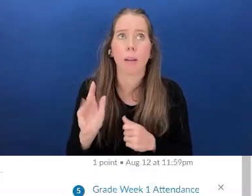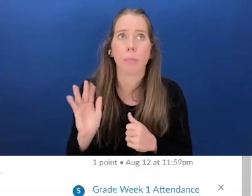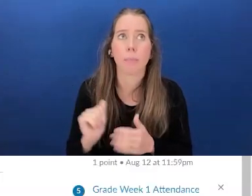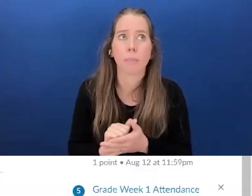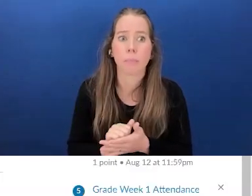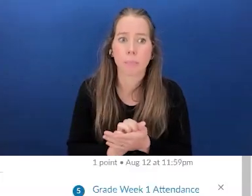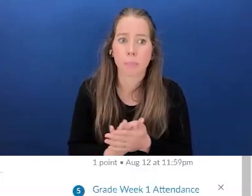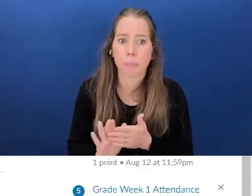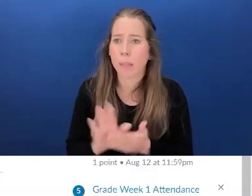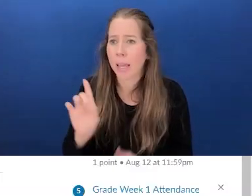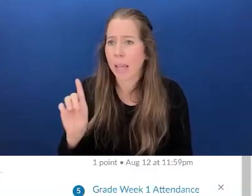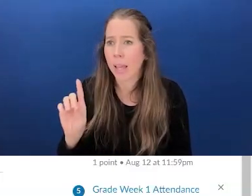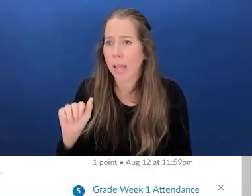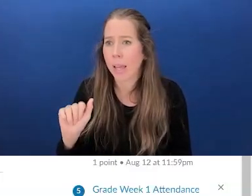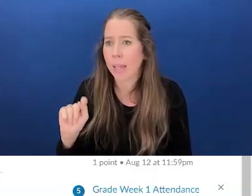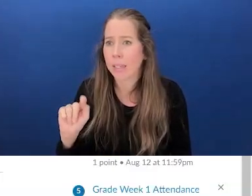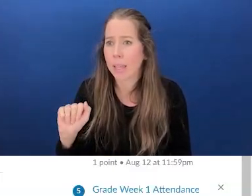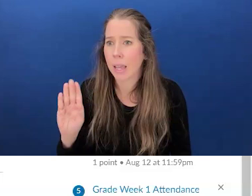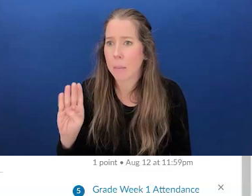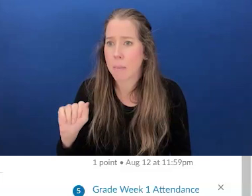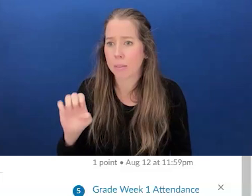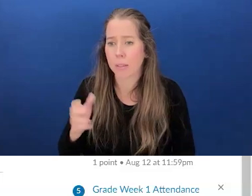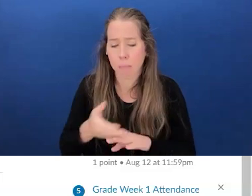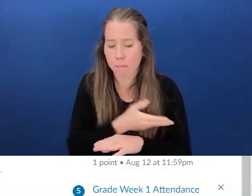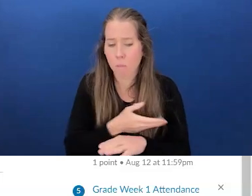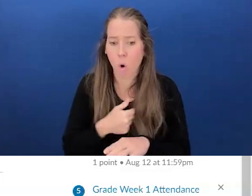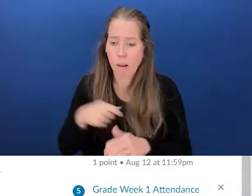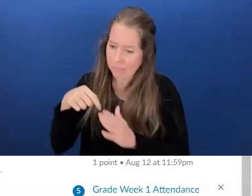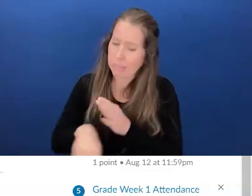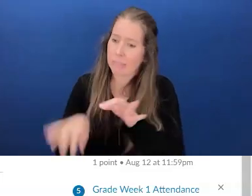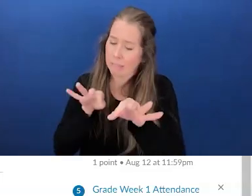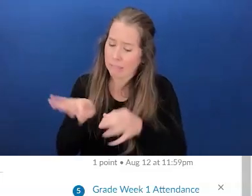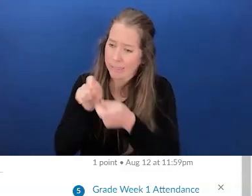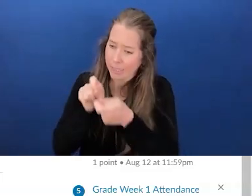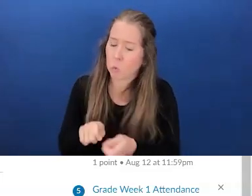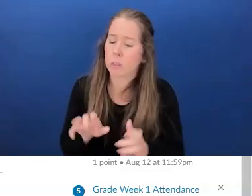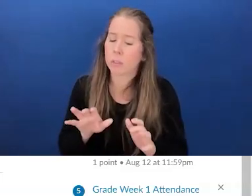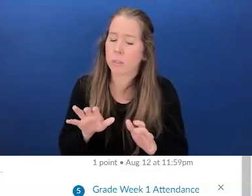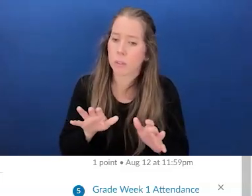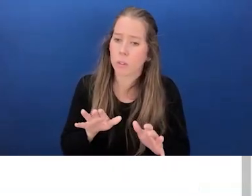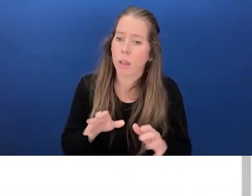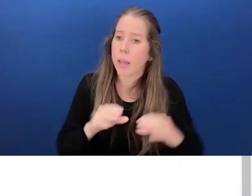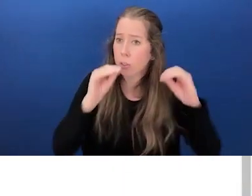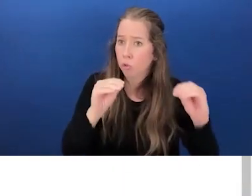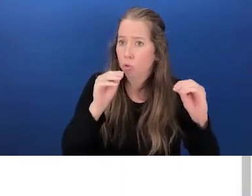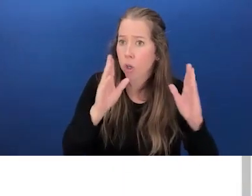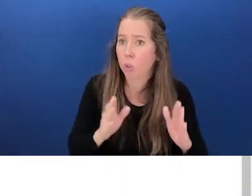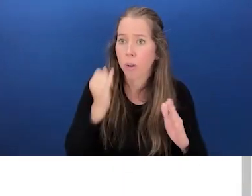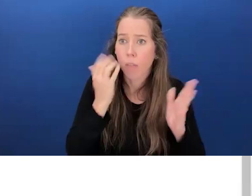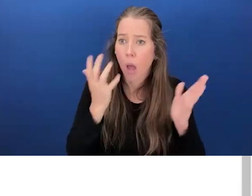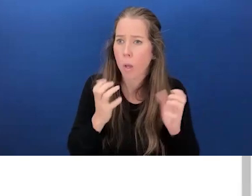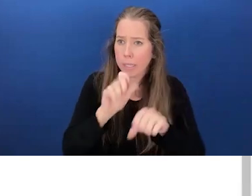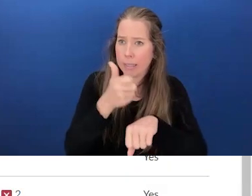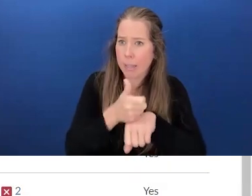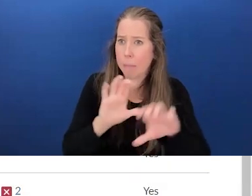vector databases, and before I go into very details with that, an instructor, if they want to make like a